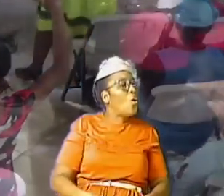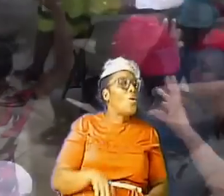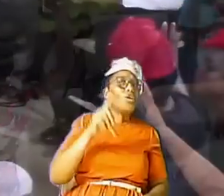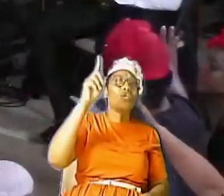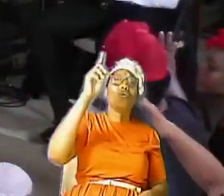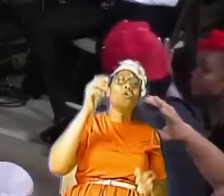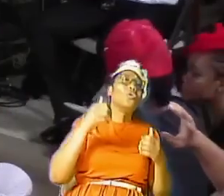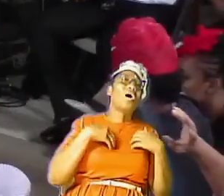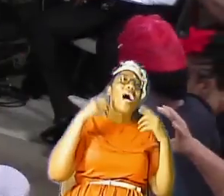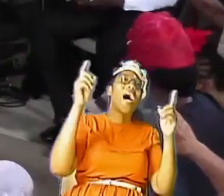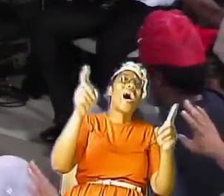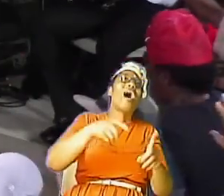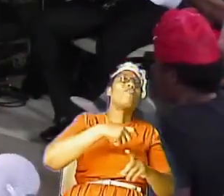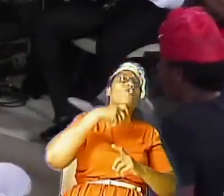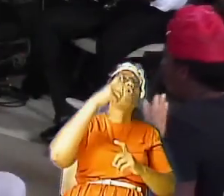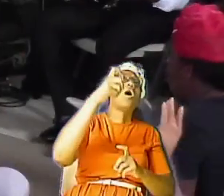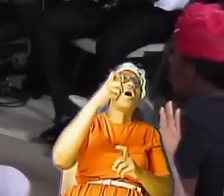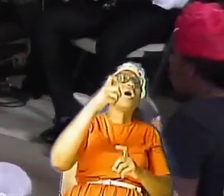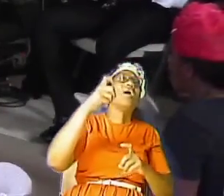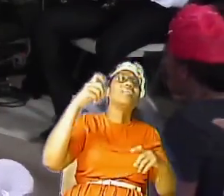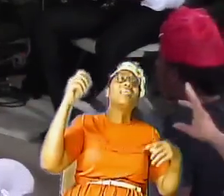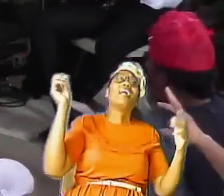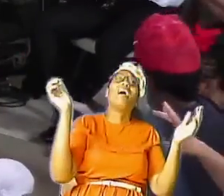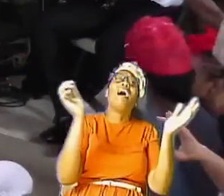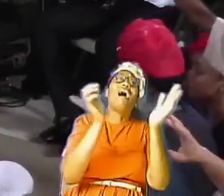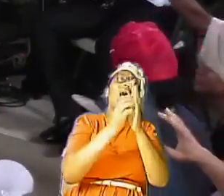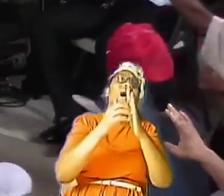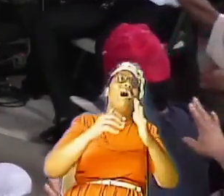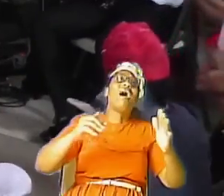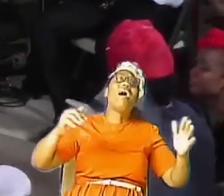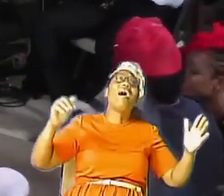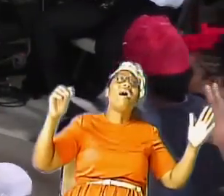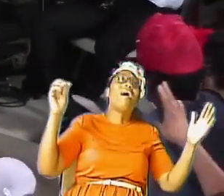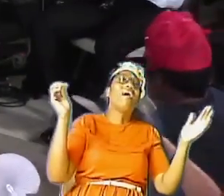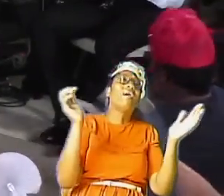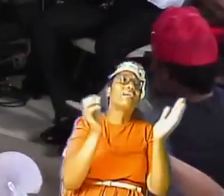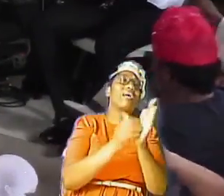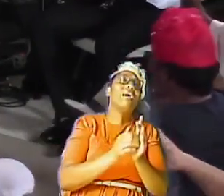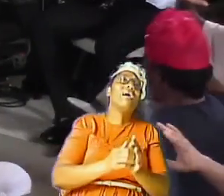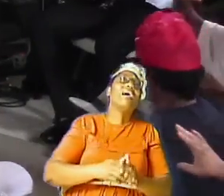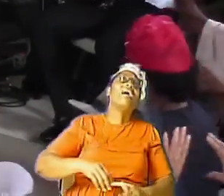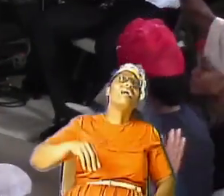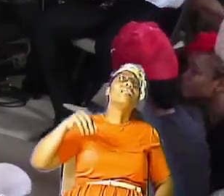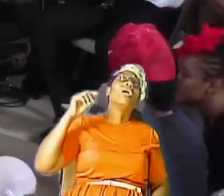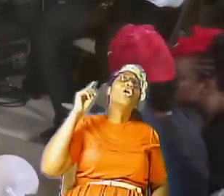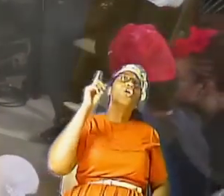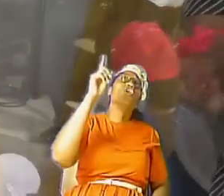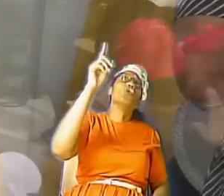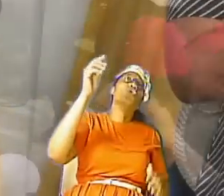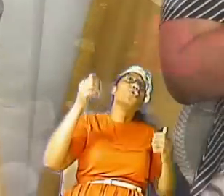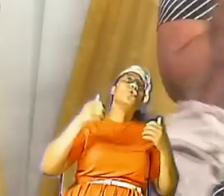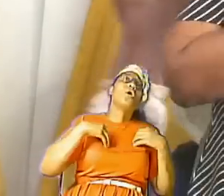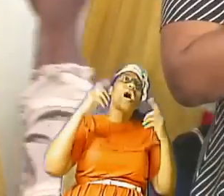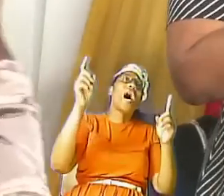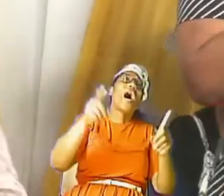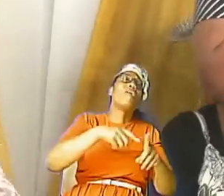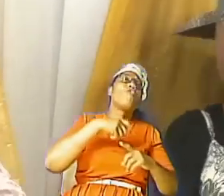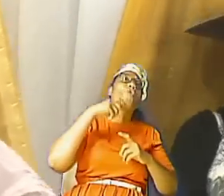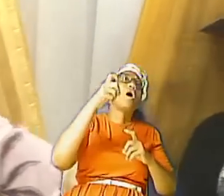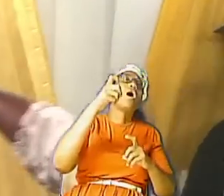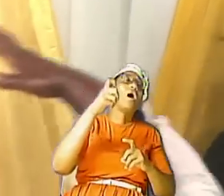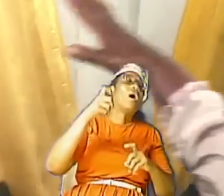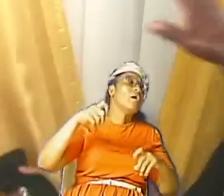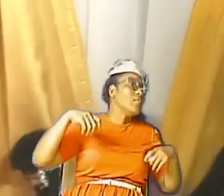Yes, yes, yes, yes, yes. Yes, yes, yes. We bless you, Lord. We lift you up,